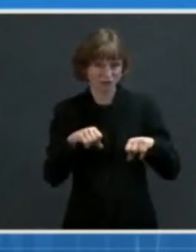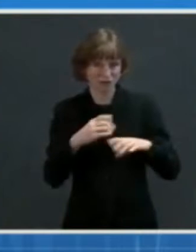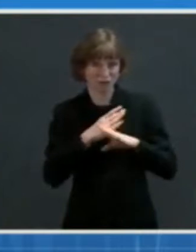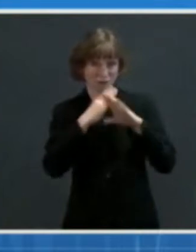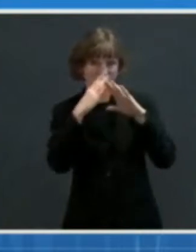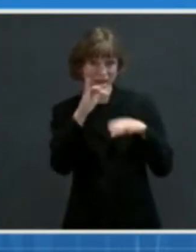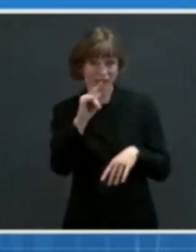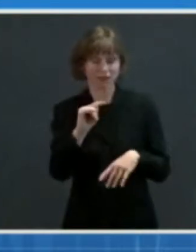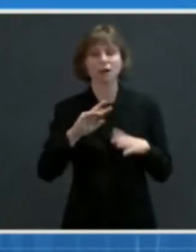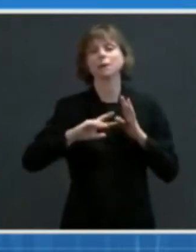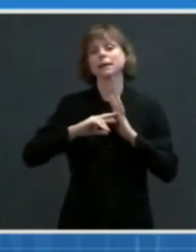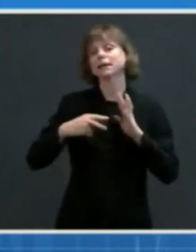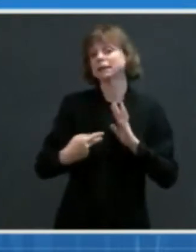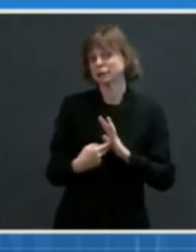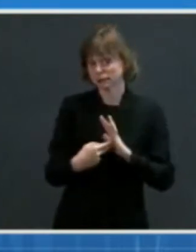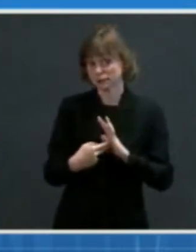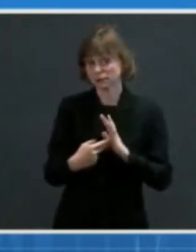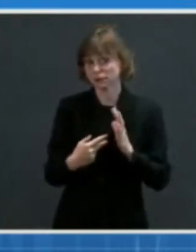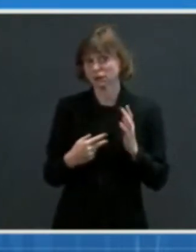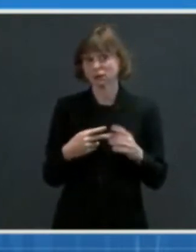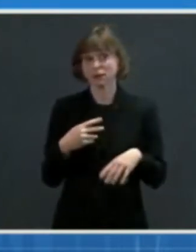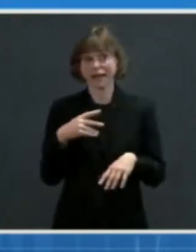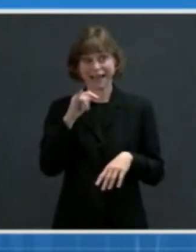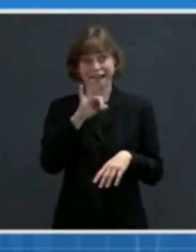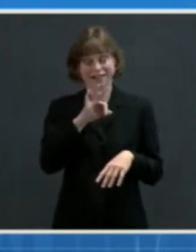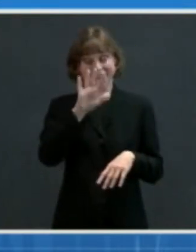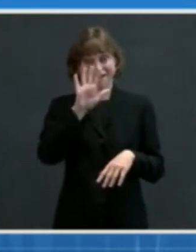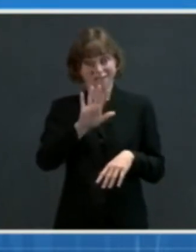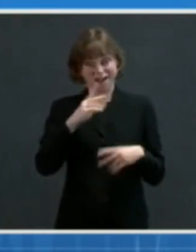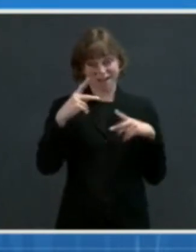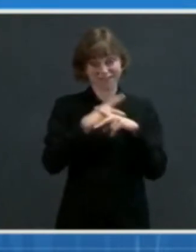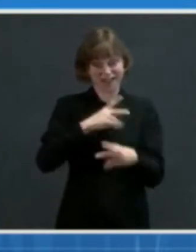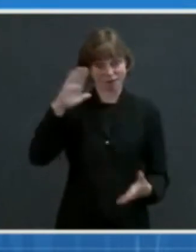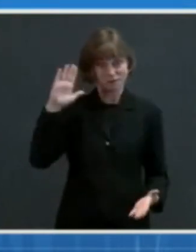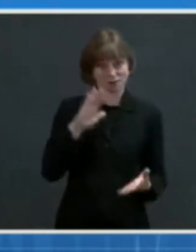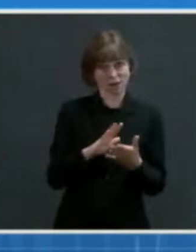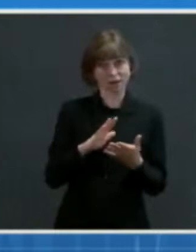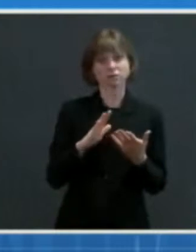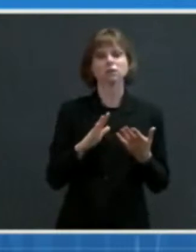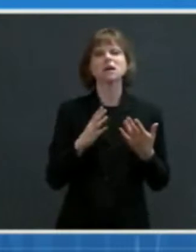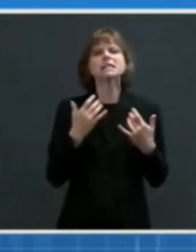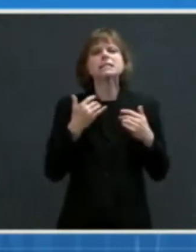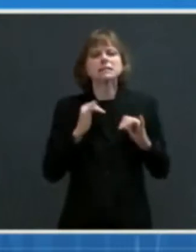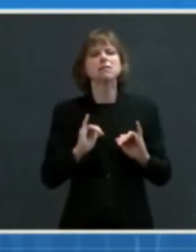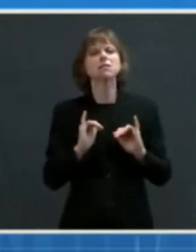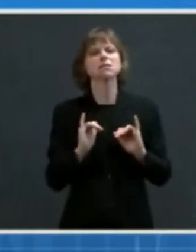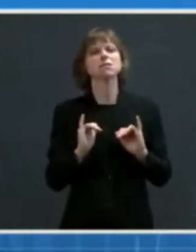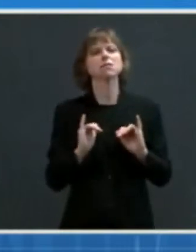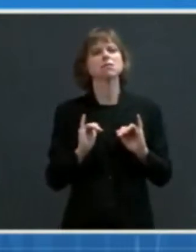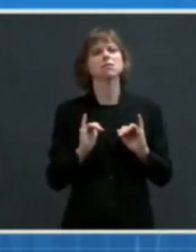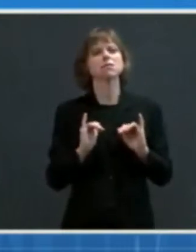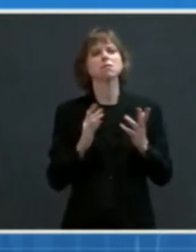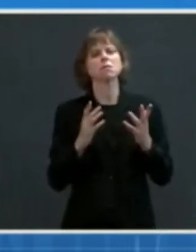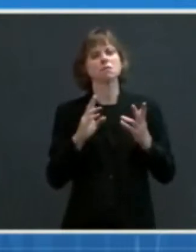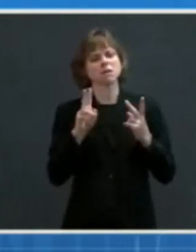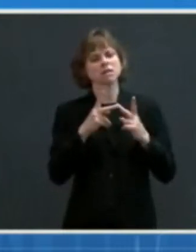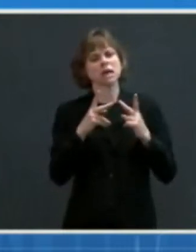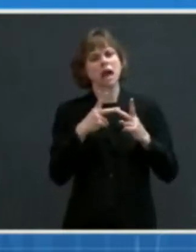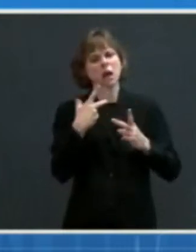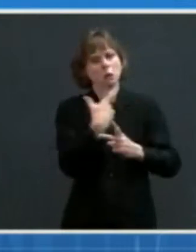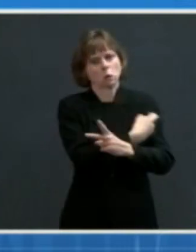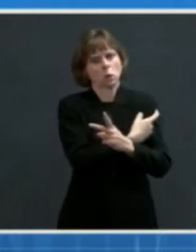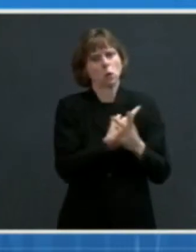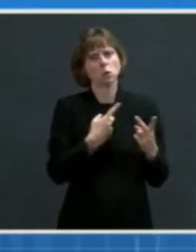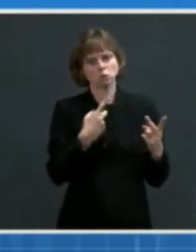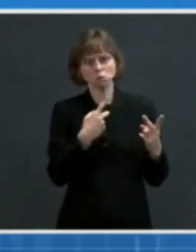there, which tells you that a 5-fold decrease still keeps you with the second dose